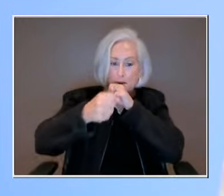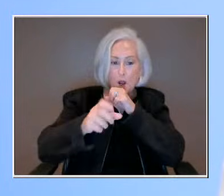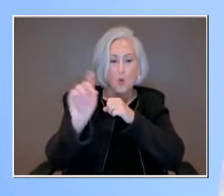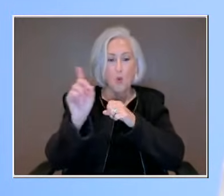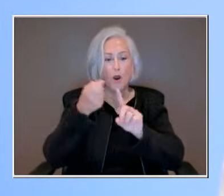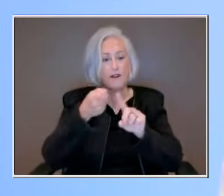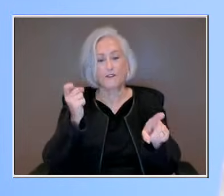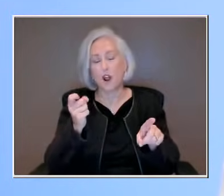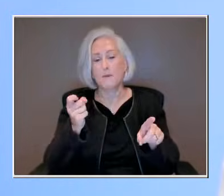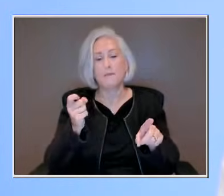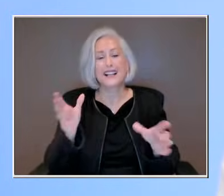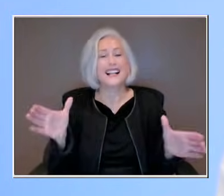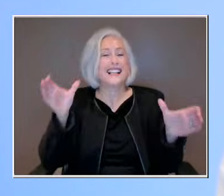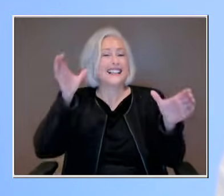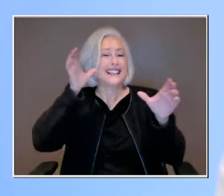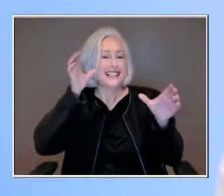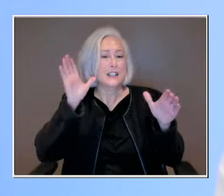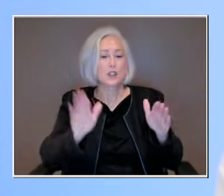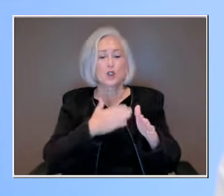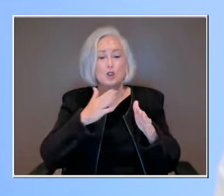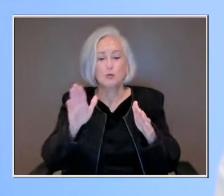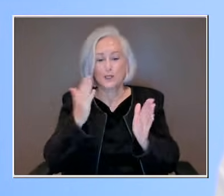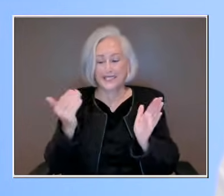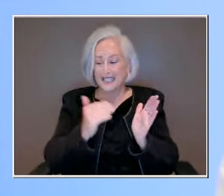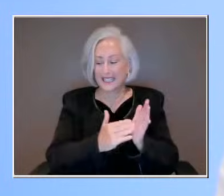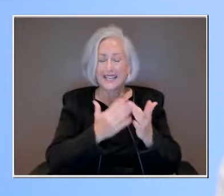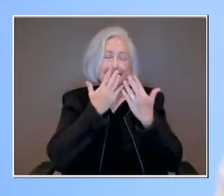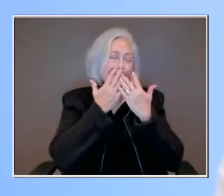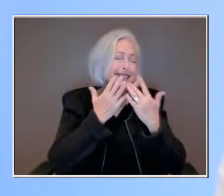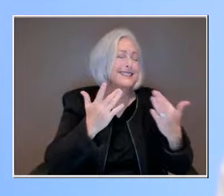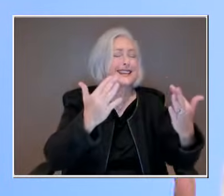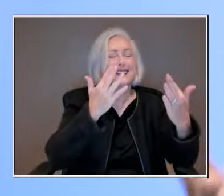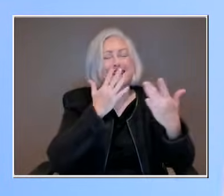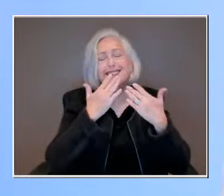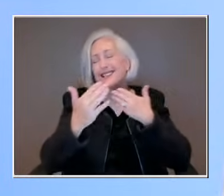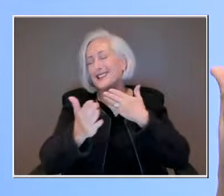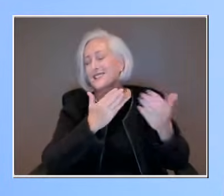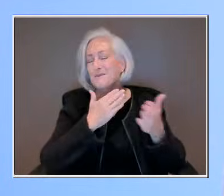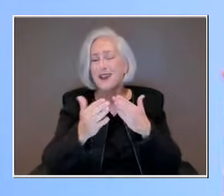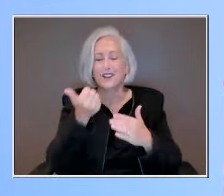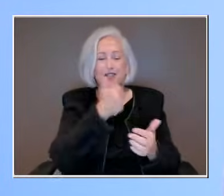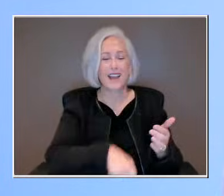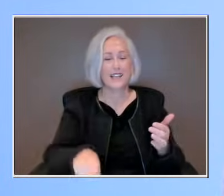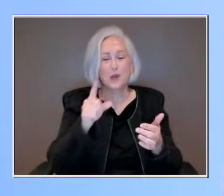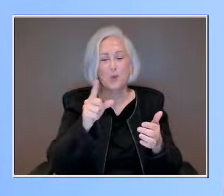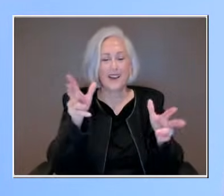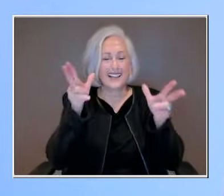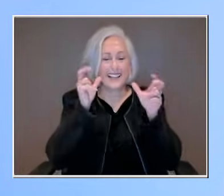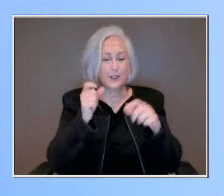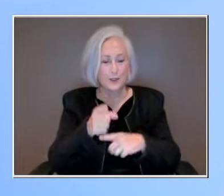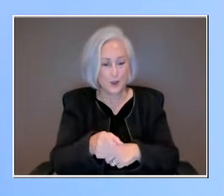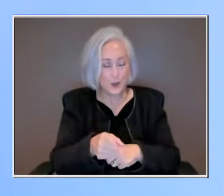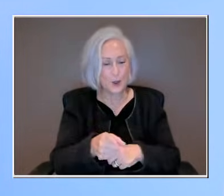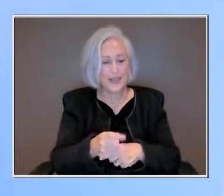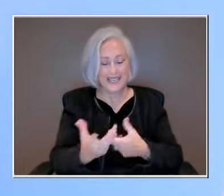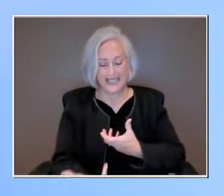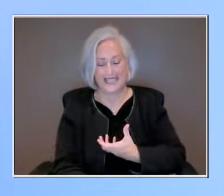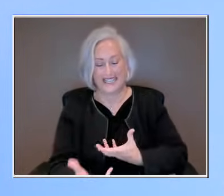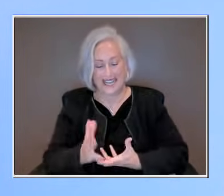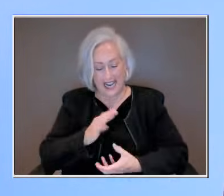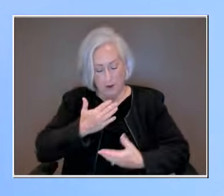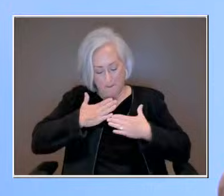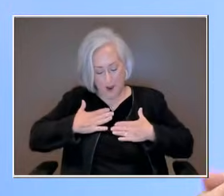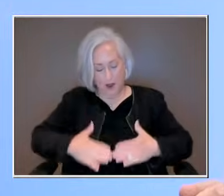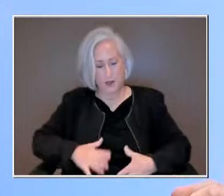get back into it. Sing, even if no one's around. All those things really engage different parts of your body. And also, if you